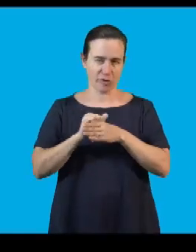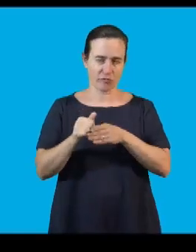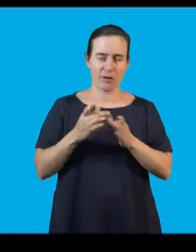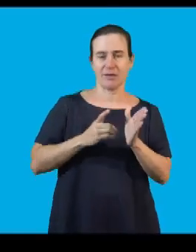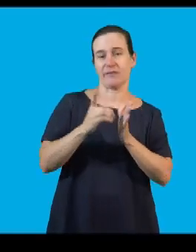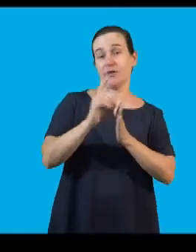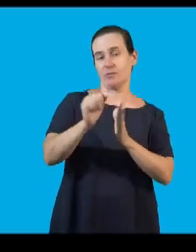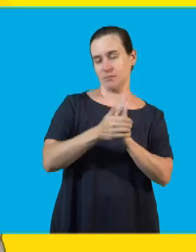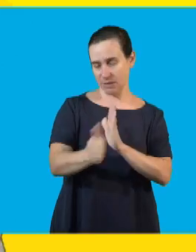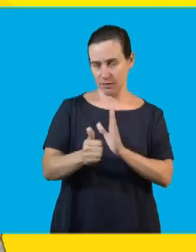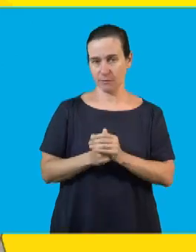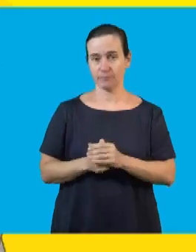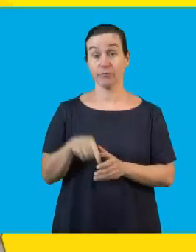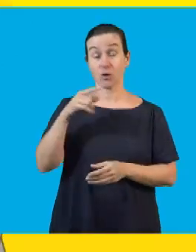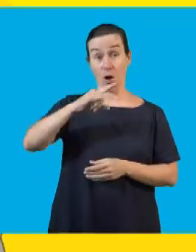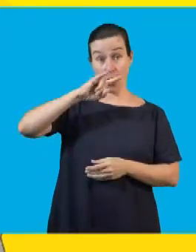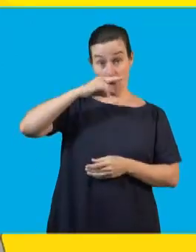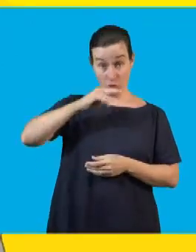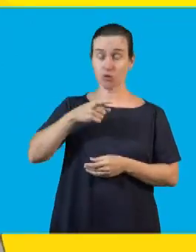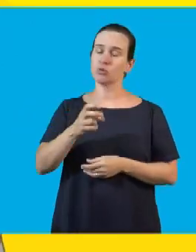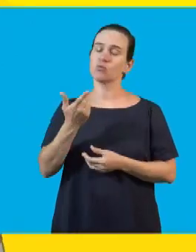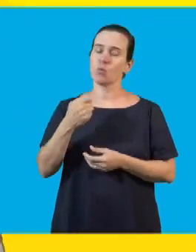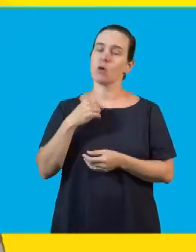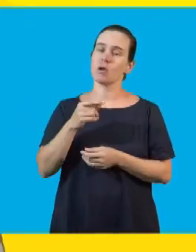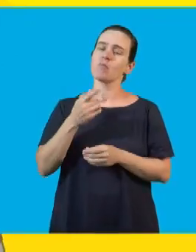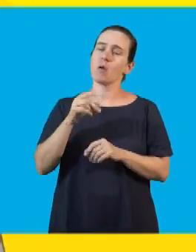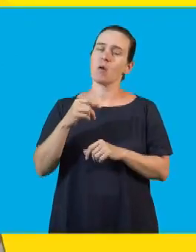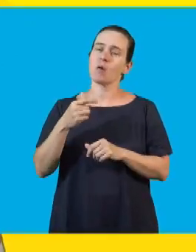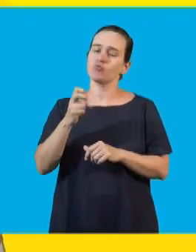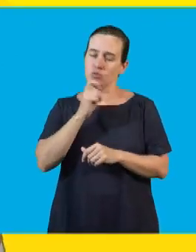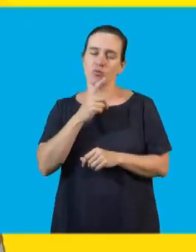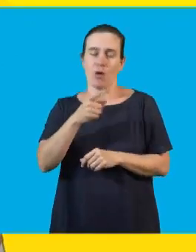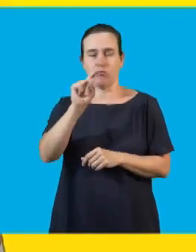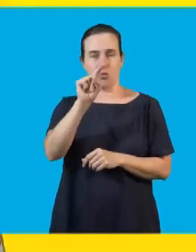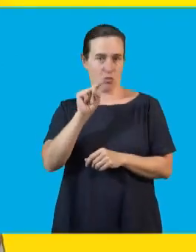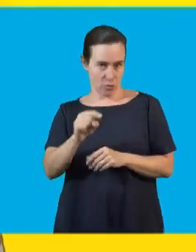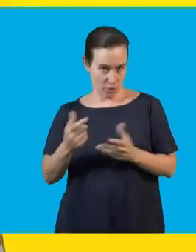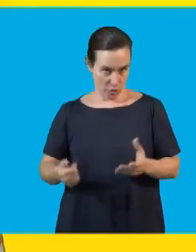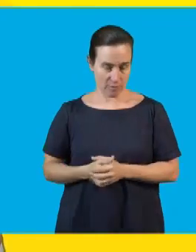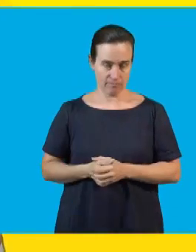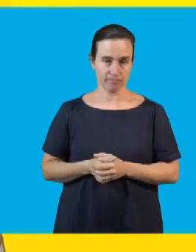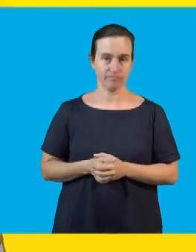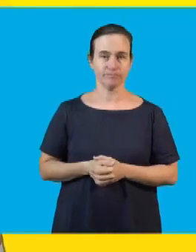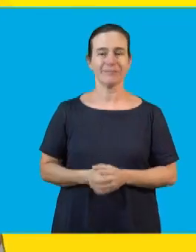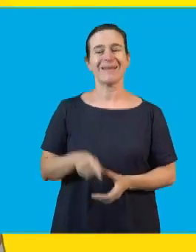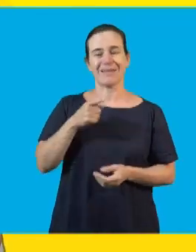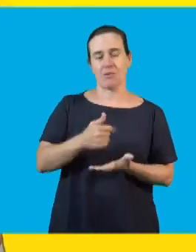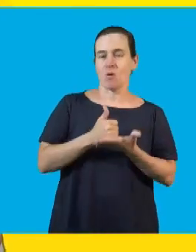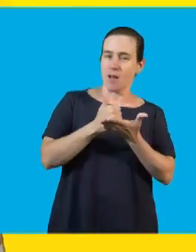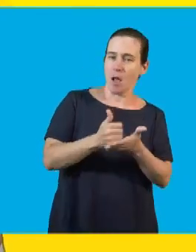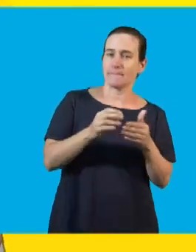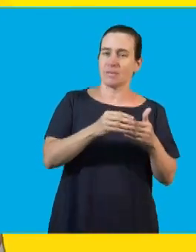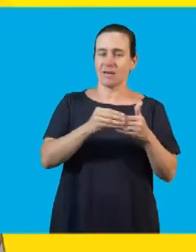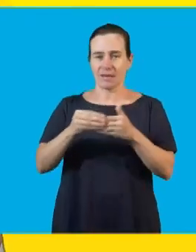all right? So remember, your cartoon is usually question 4 of the question paper, and that will be able